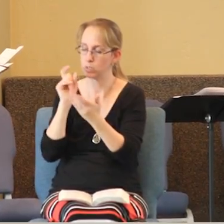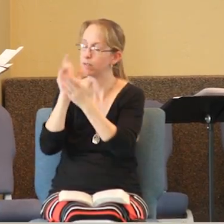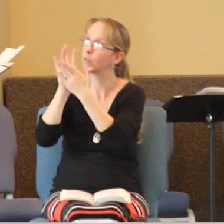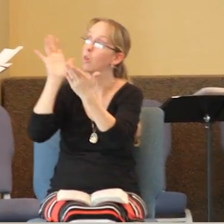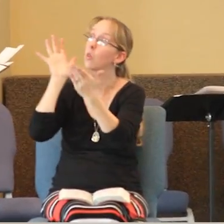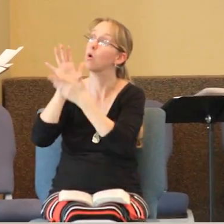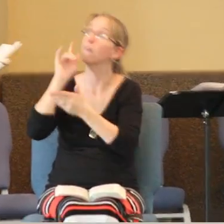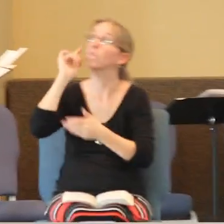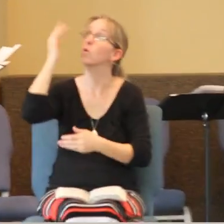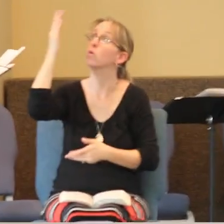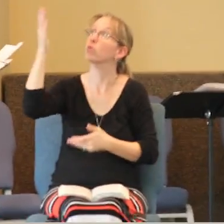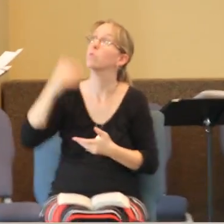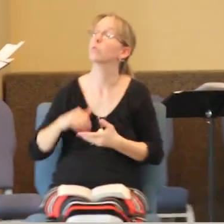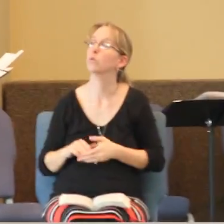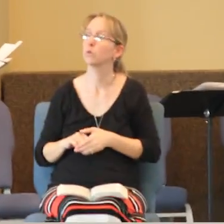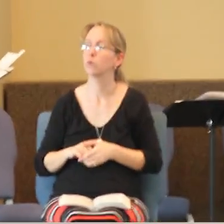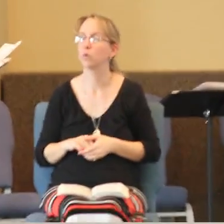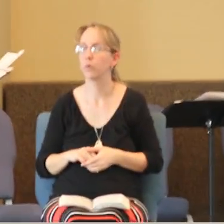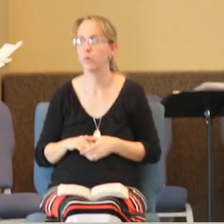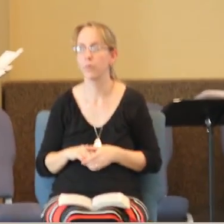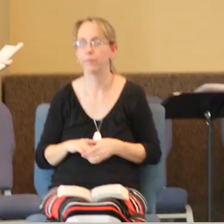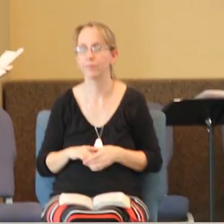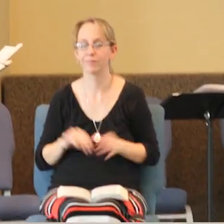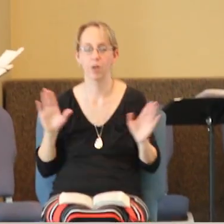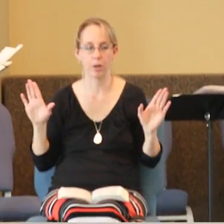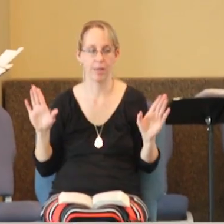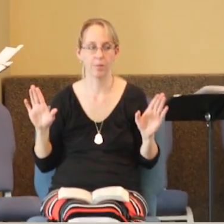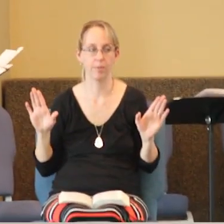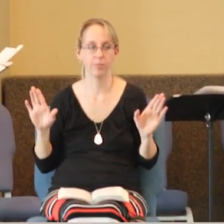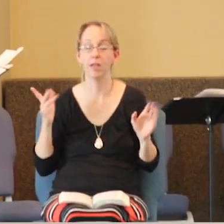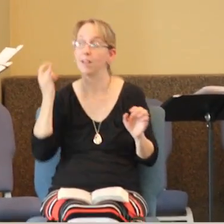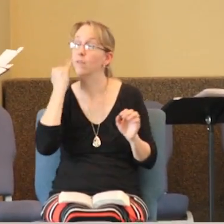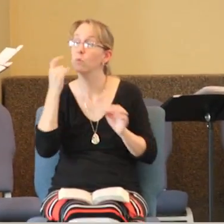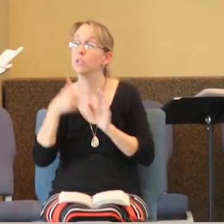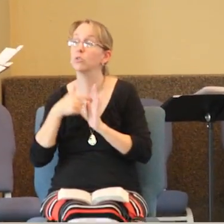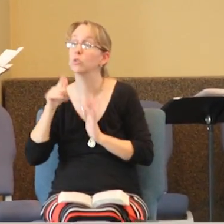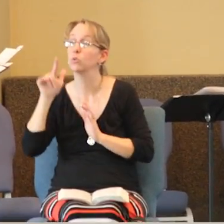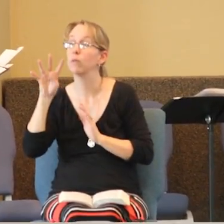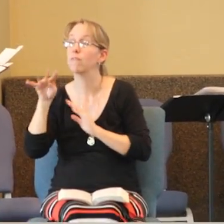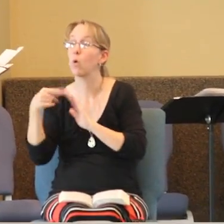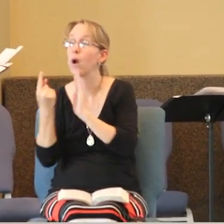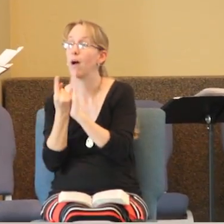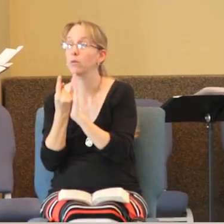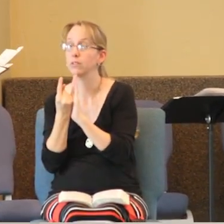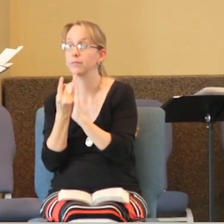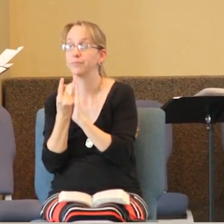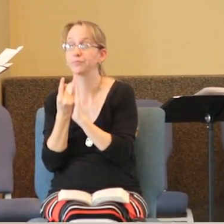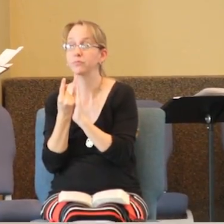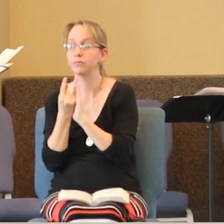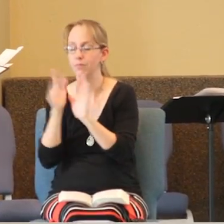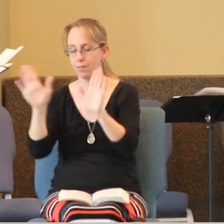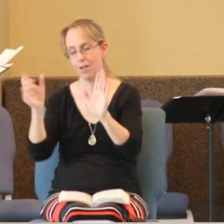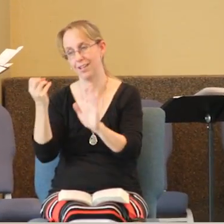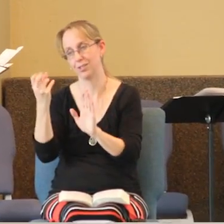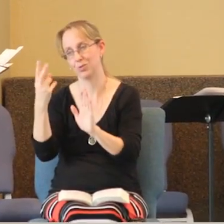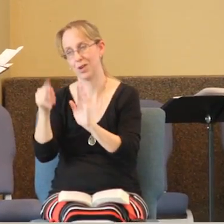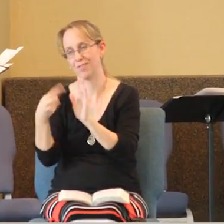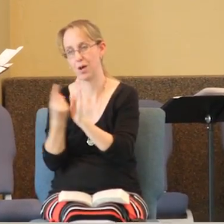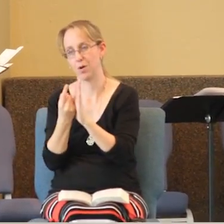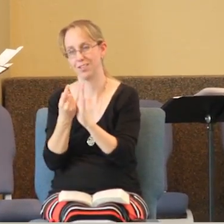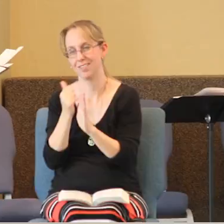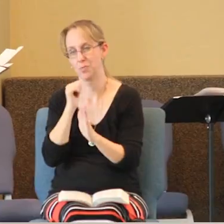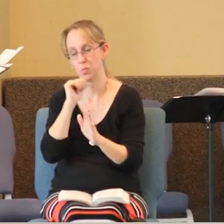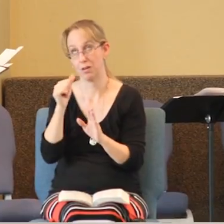And what if we just took 24 hours? Took Monday from, let's just take 12 hours because most of us aren't up more than 12